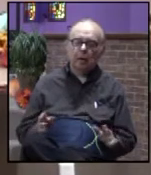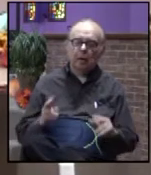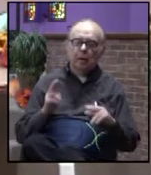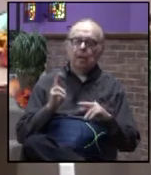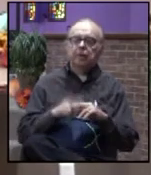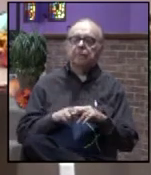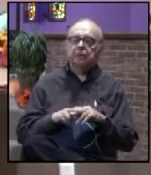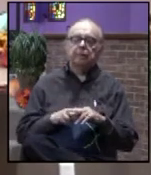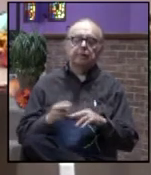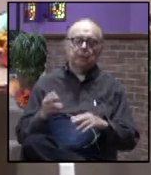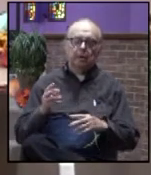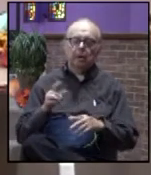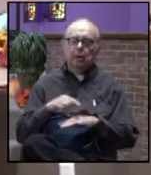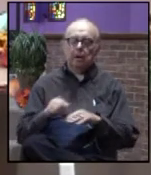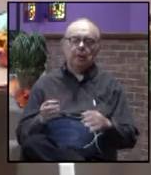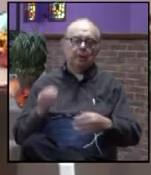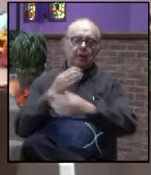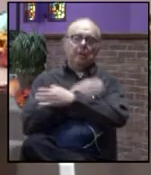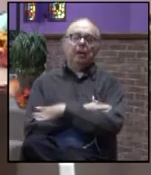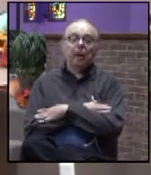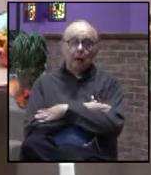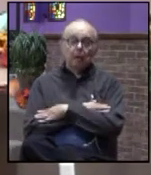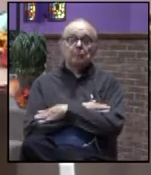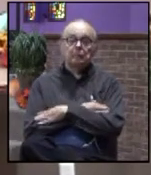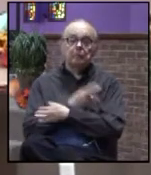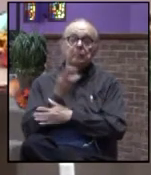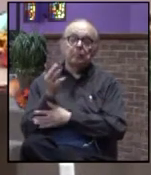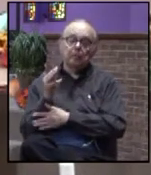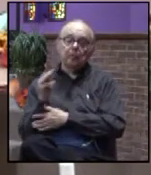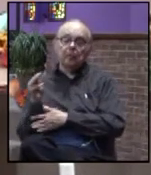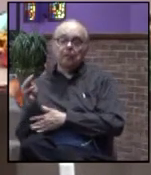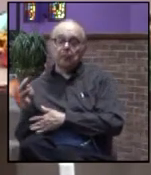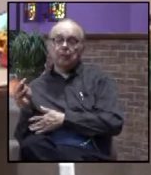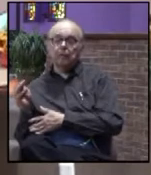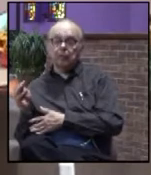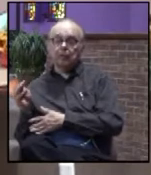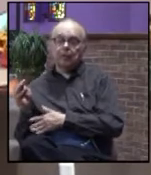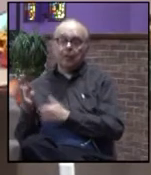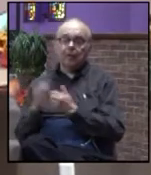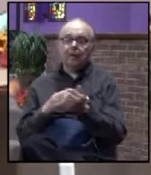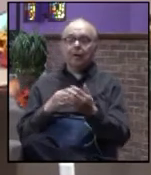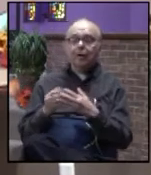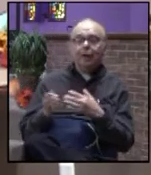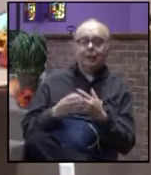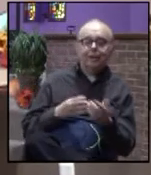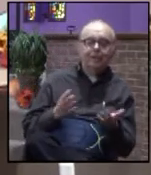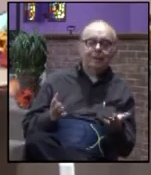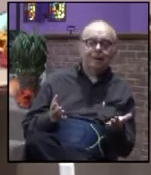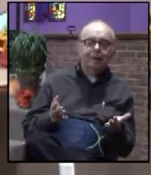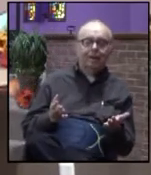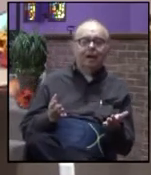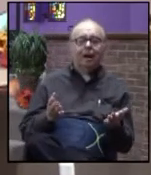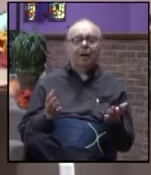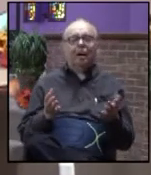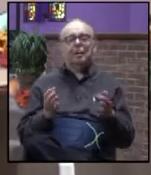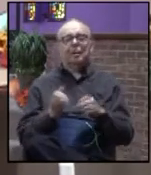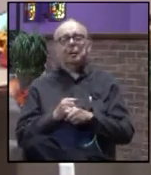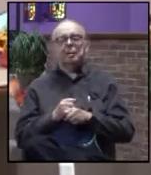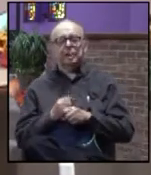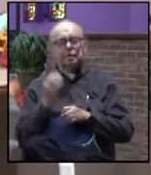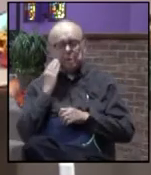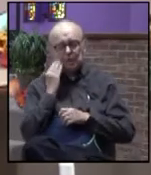legs crossed and you hum, you know, or whatever. You've got to get